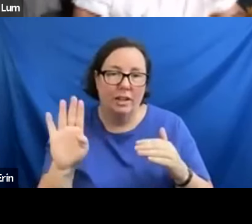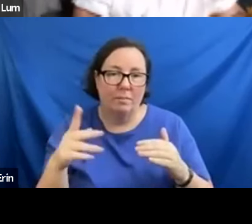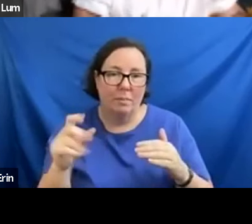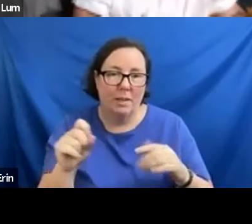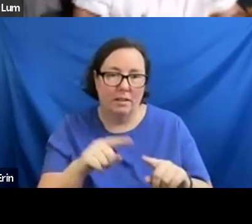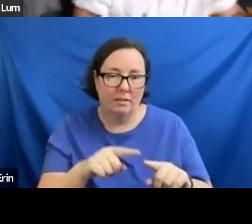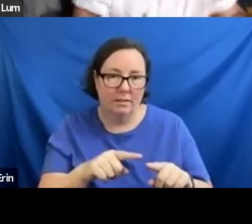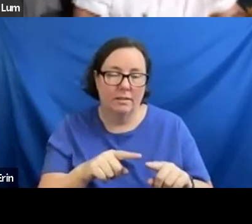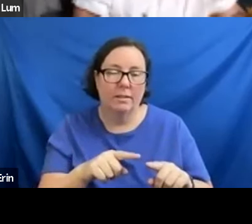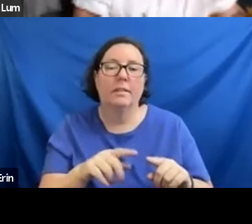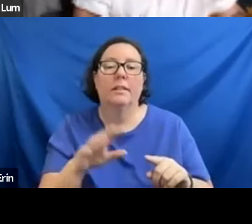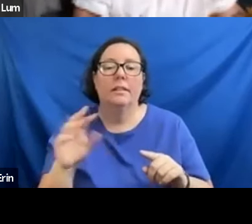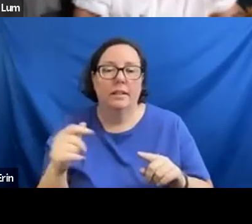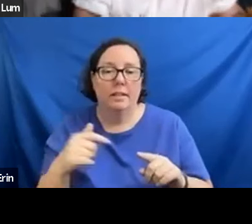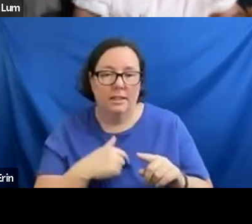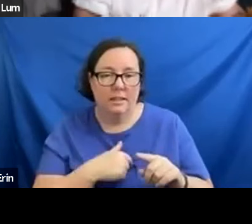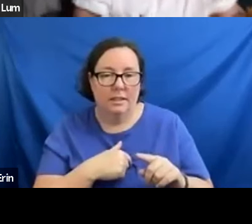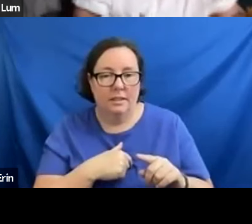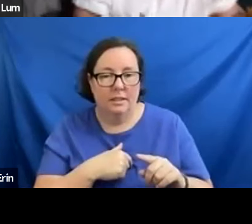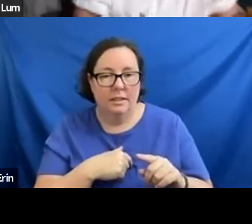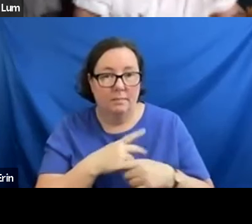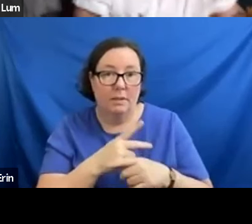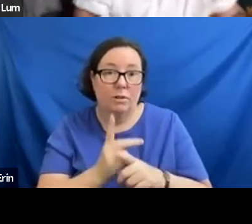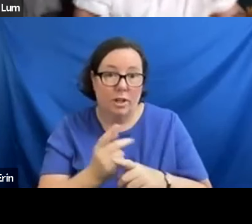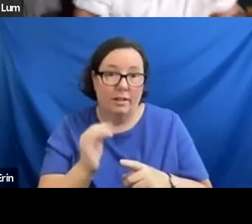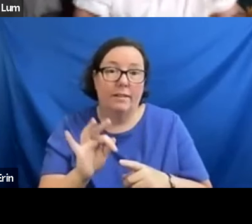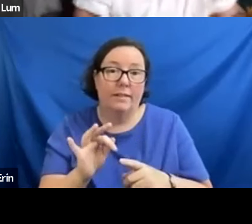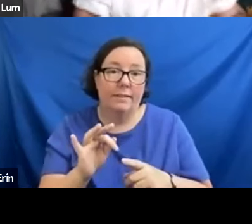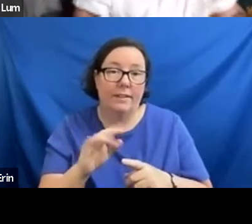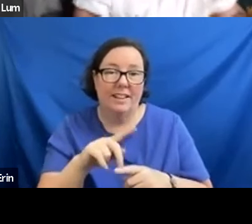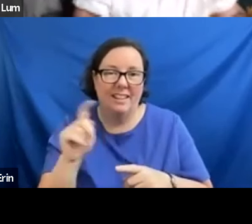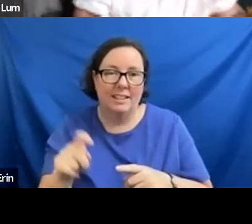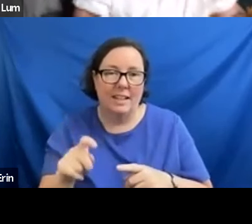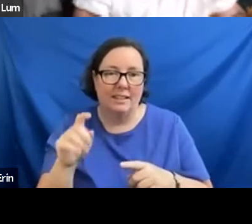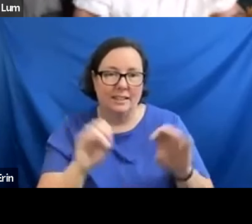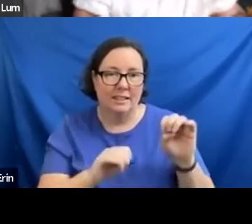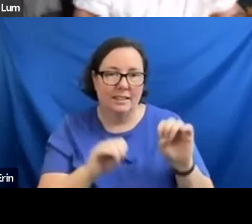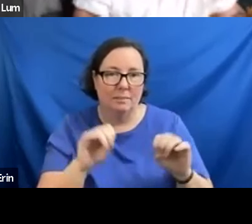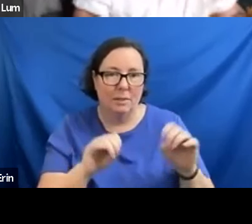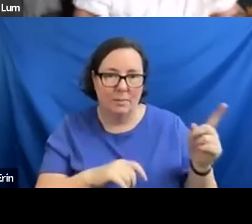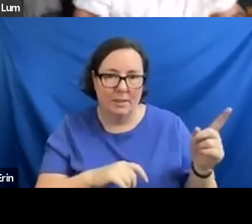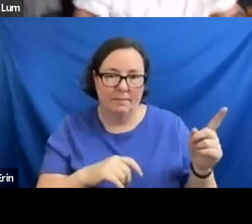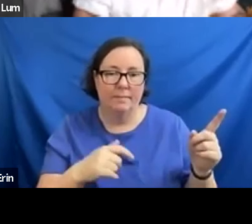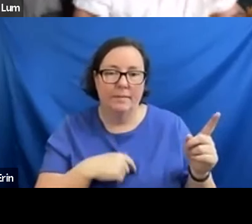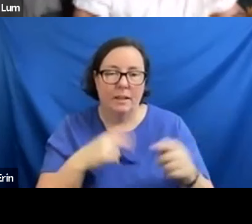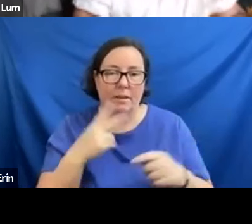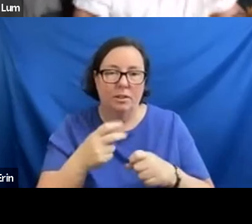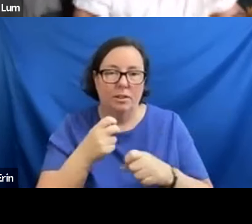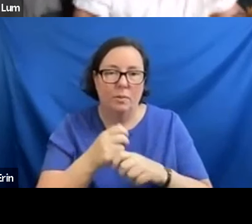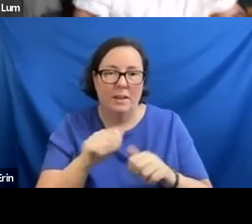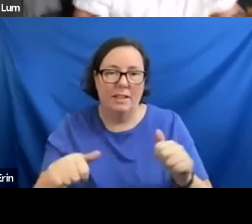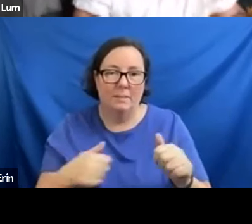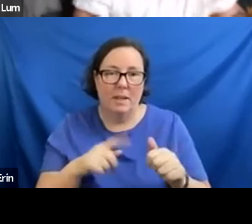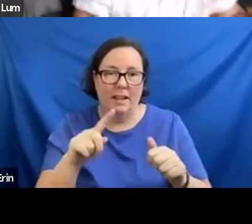Schools, and I am a product of the Texas experiment. I was 2 years behind the first